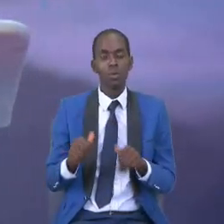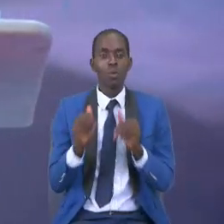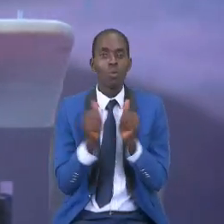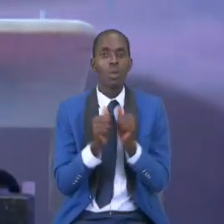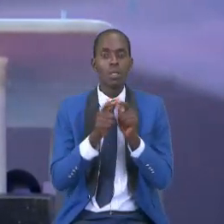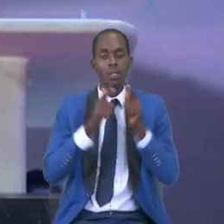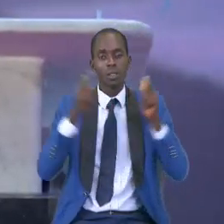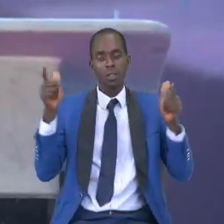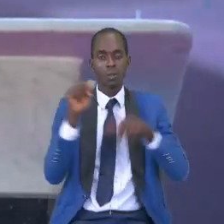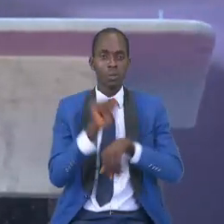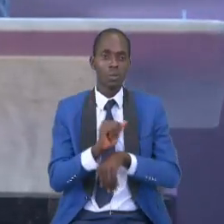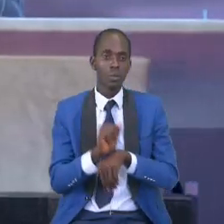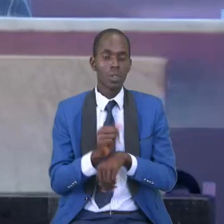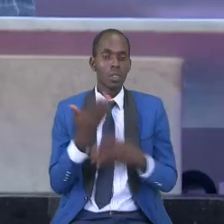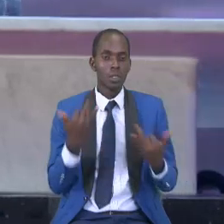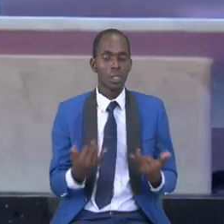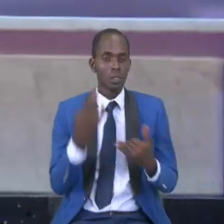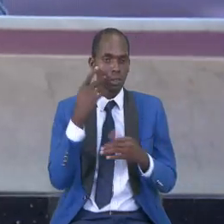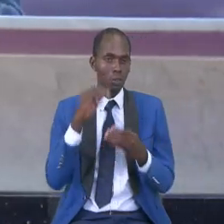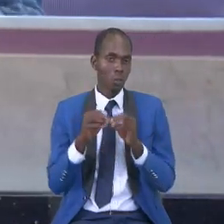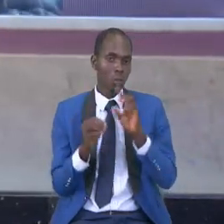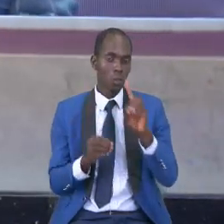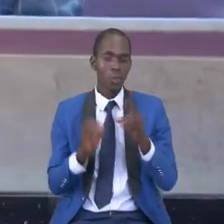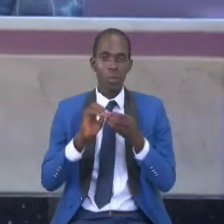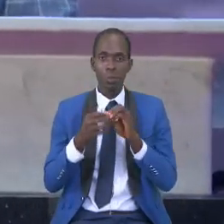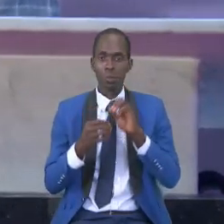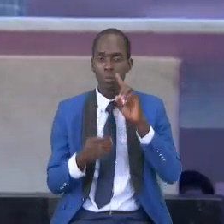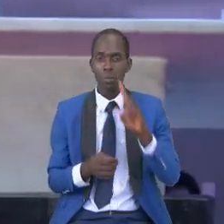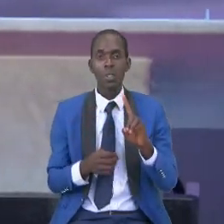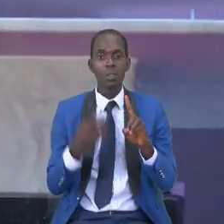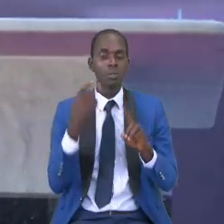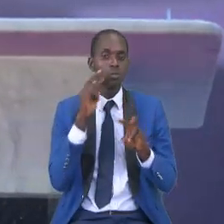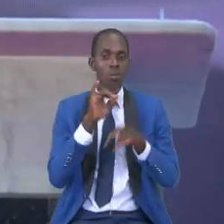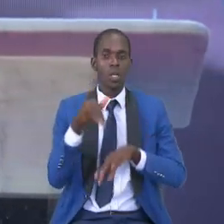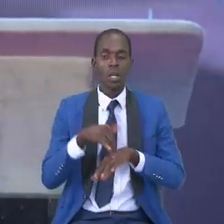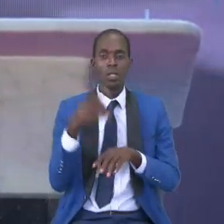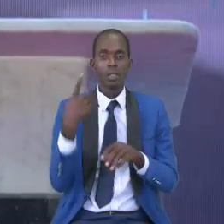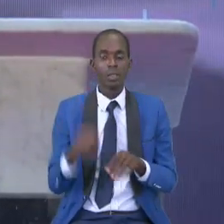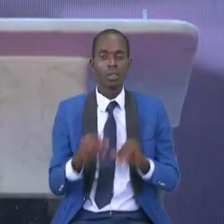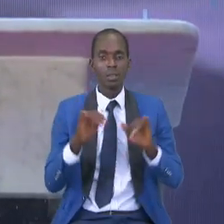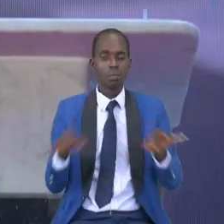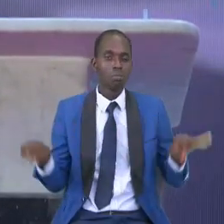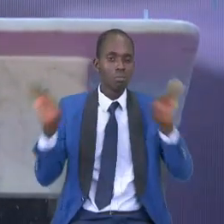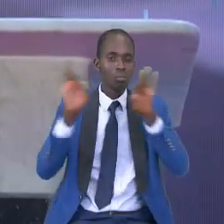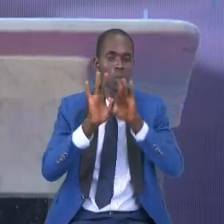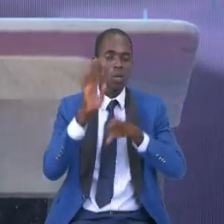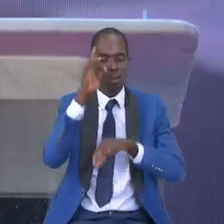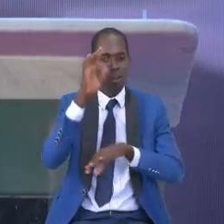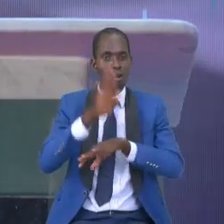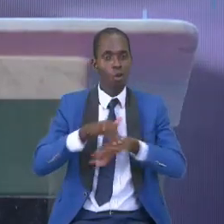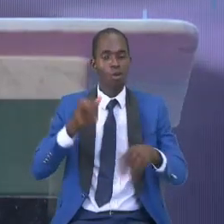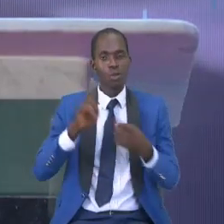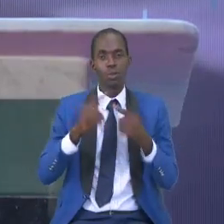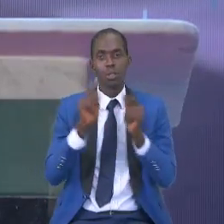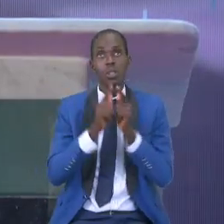great consecration. Let's look at number one. Number one, we're looking at the imperative call to the great